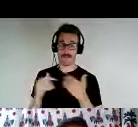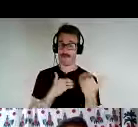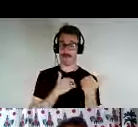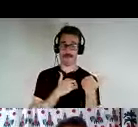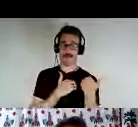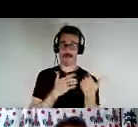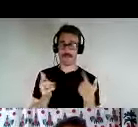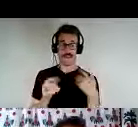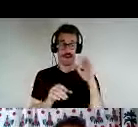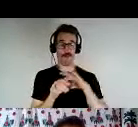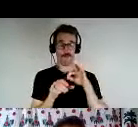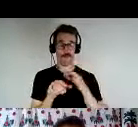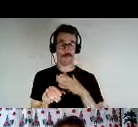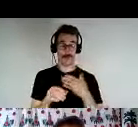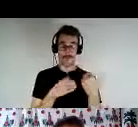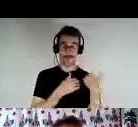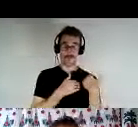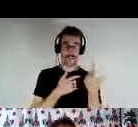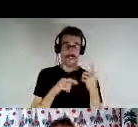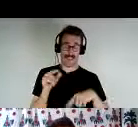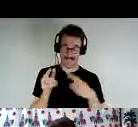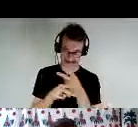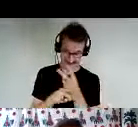The polling is my job. Okay, so